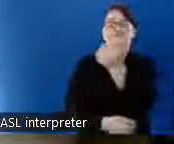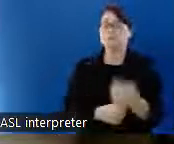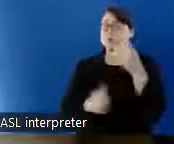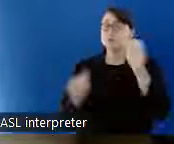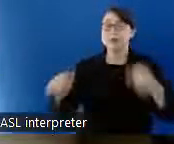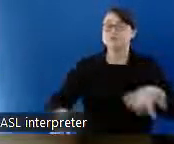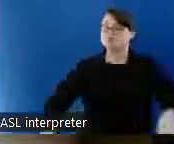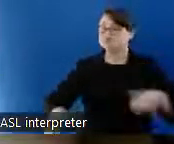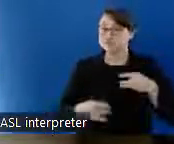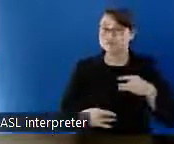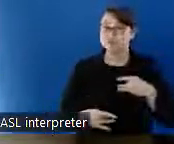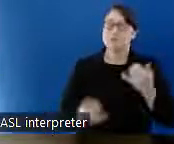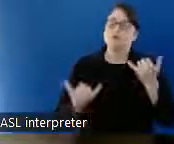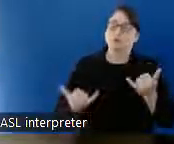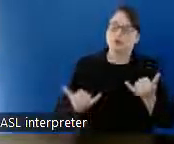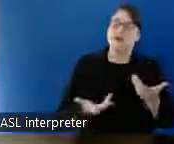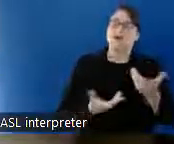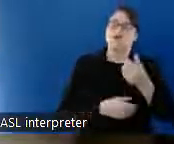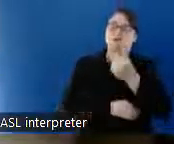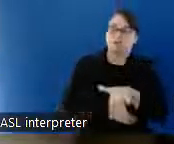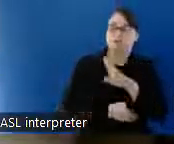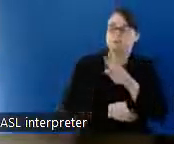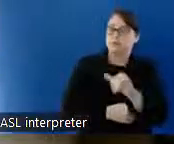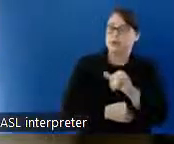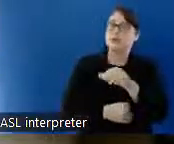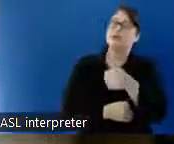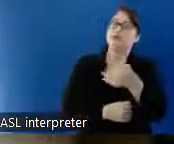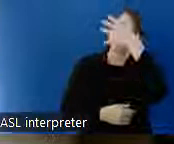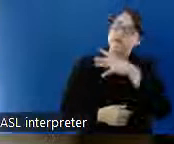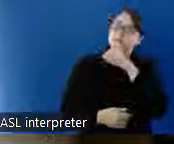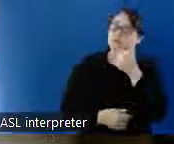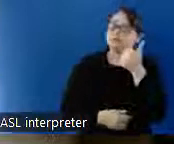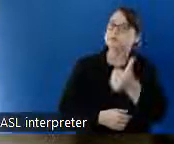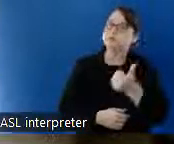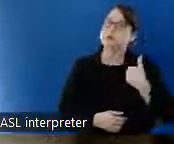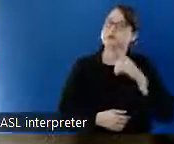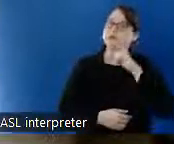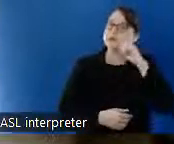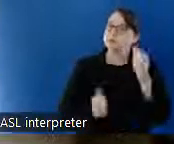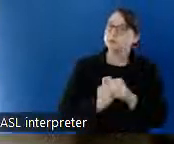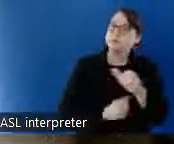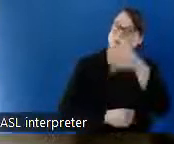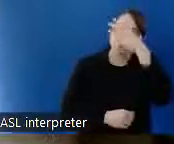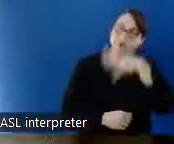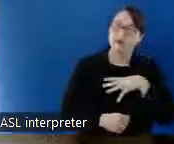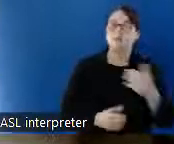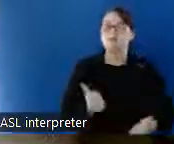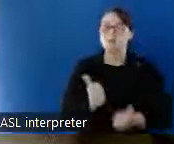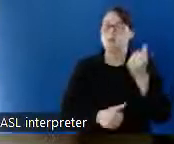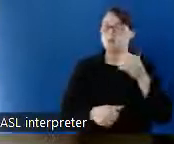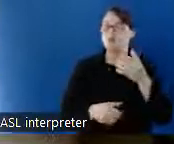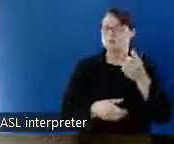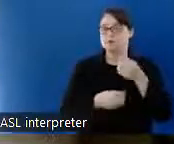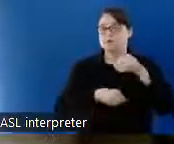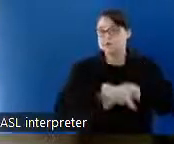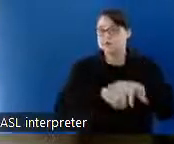in the present outbreak, gay, bisexual, and other men who have sex with men are the most affected population. Also, we are encouraging those who are most likely to